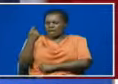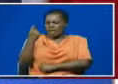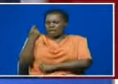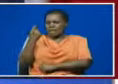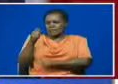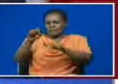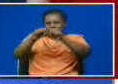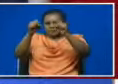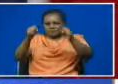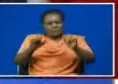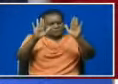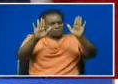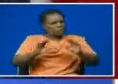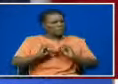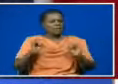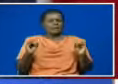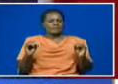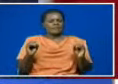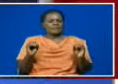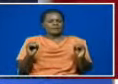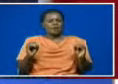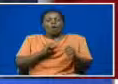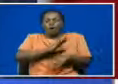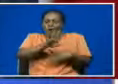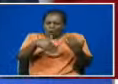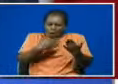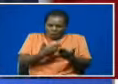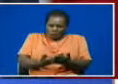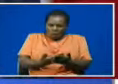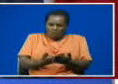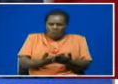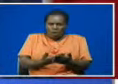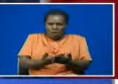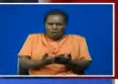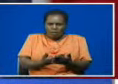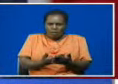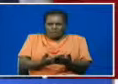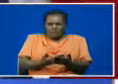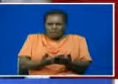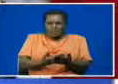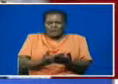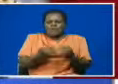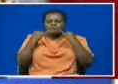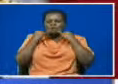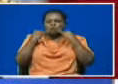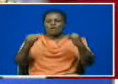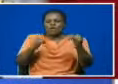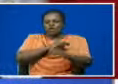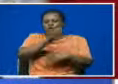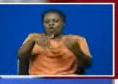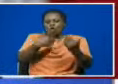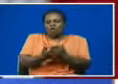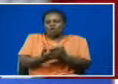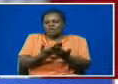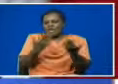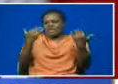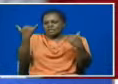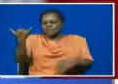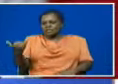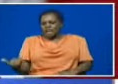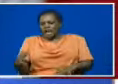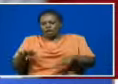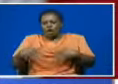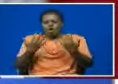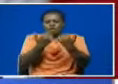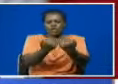regardless of the system of education they deliver, on the identity and details of any child or